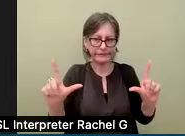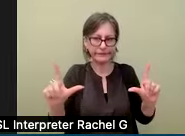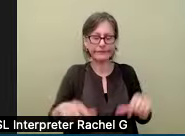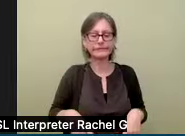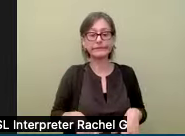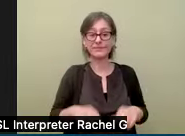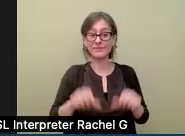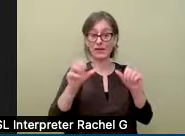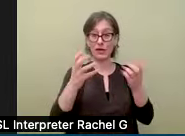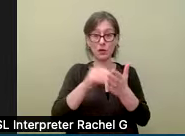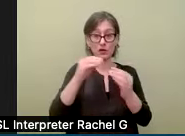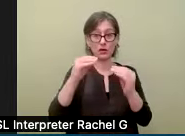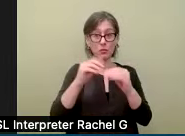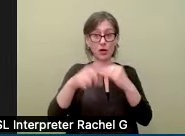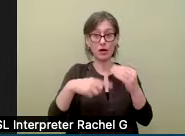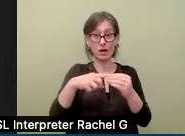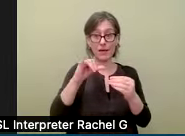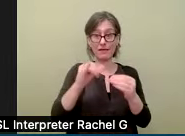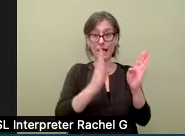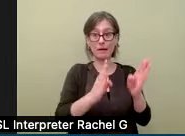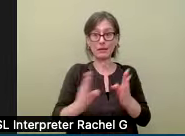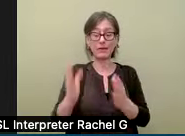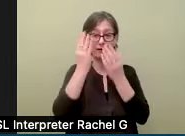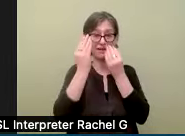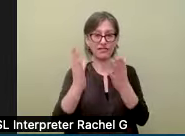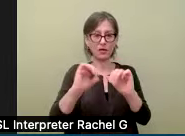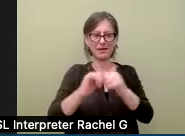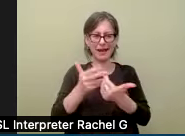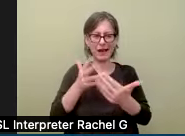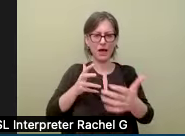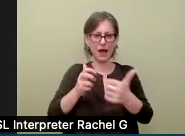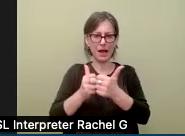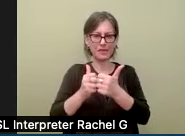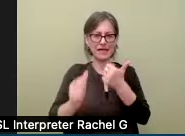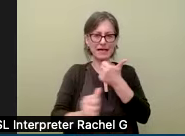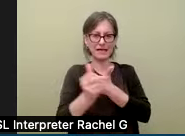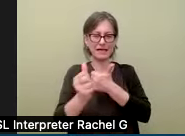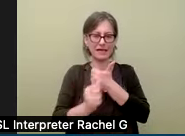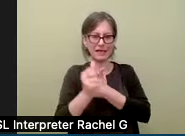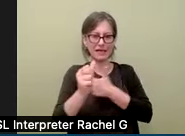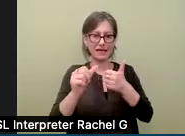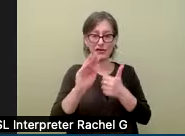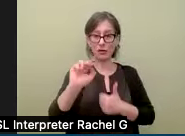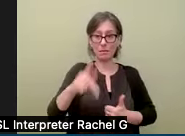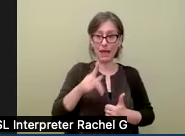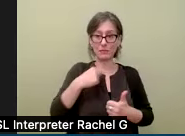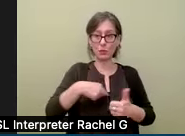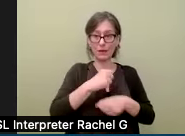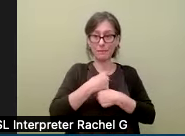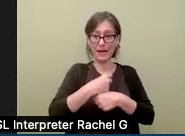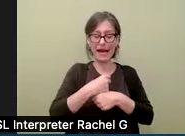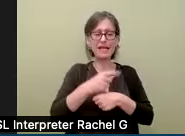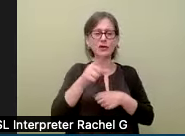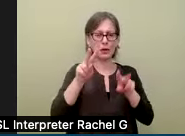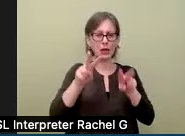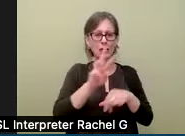And if you want to learn more about tsunami preparedness information, including how the updated tsunami hazard area maps were created, you could check out our state tsunami